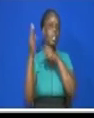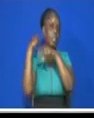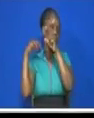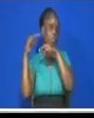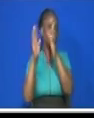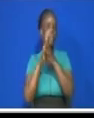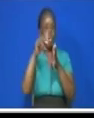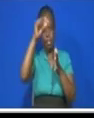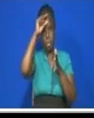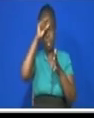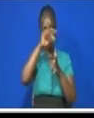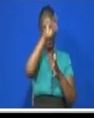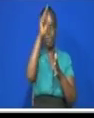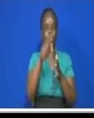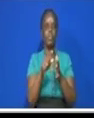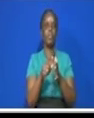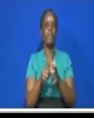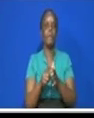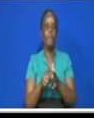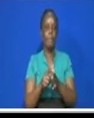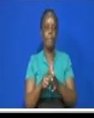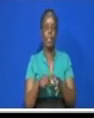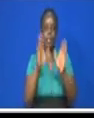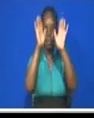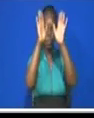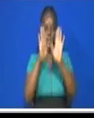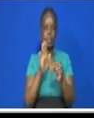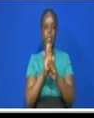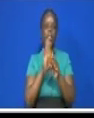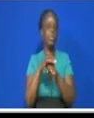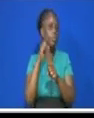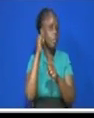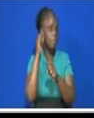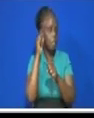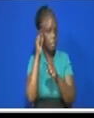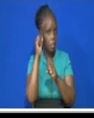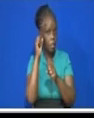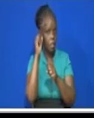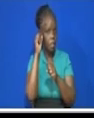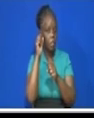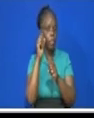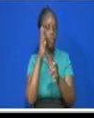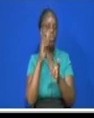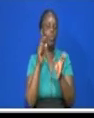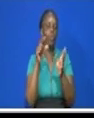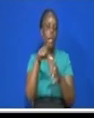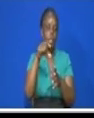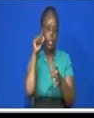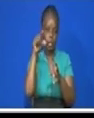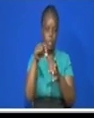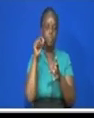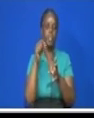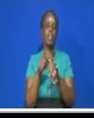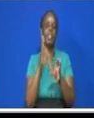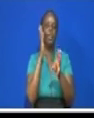history question in an examination, it is important that you underscore key words, because it is